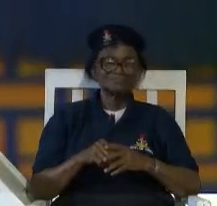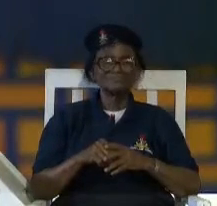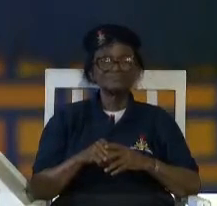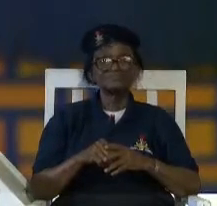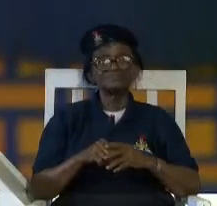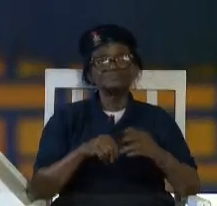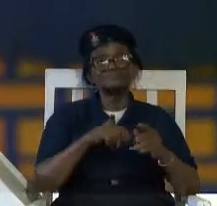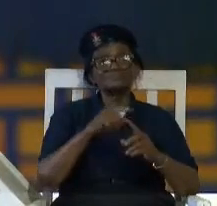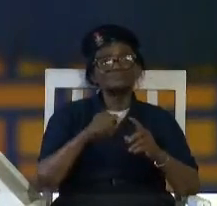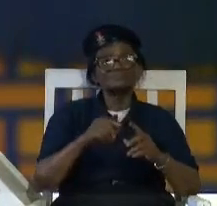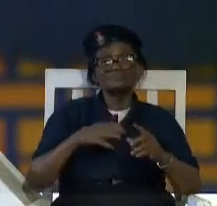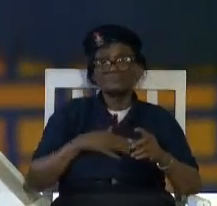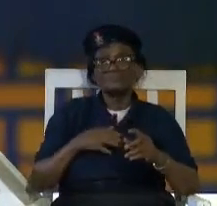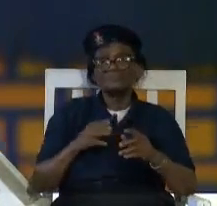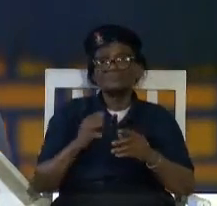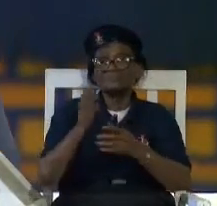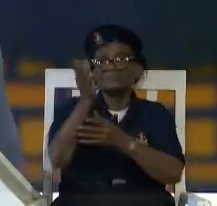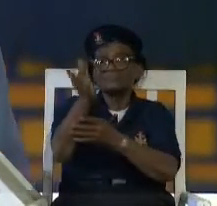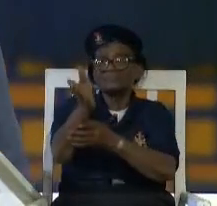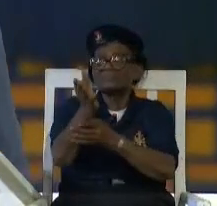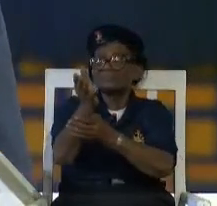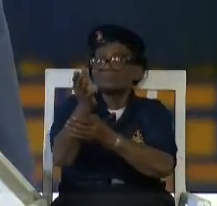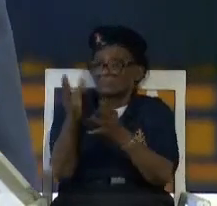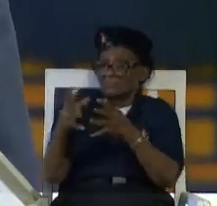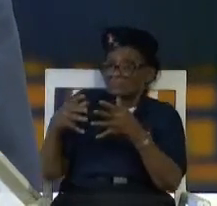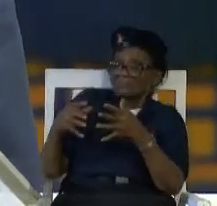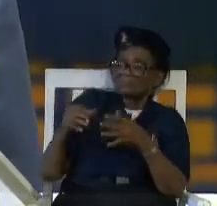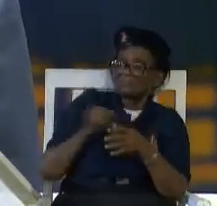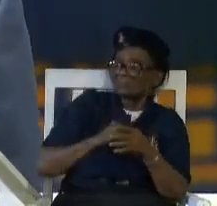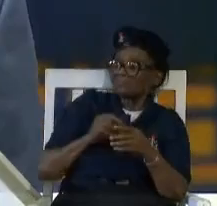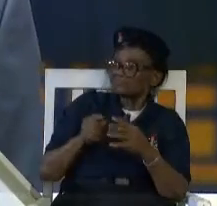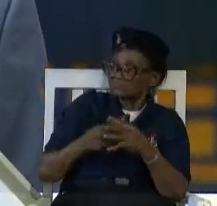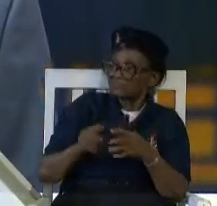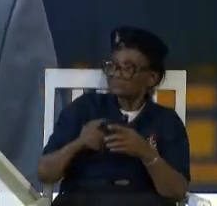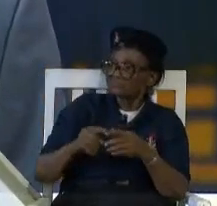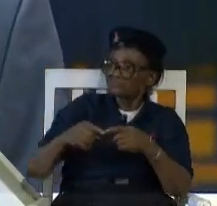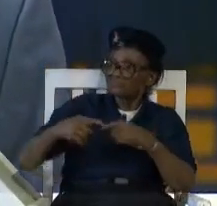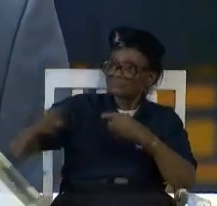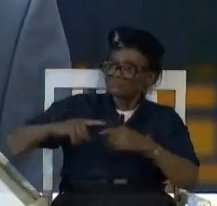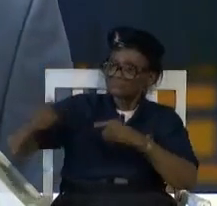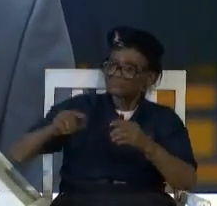When my hand froze, and then I began to argue with God.